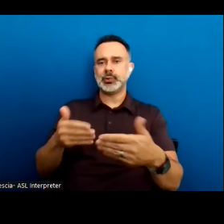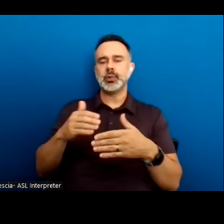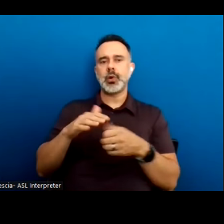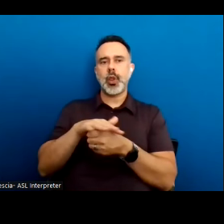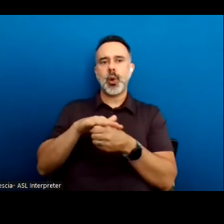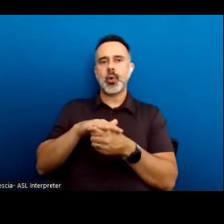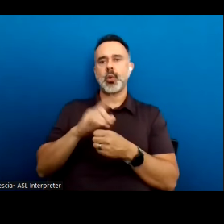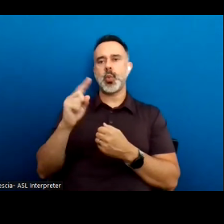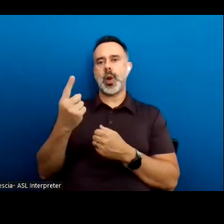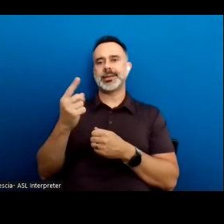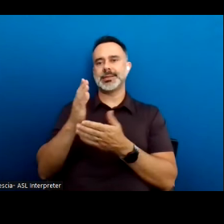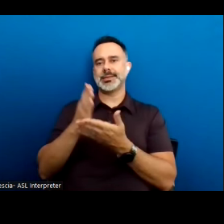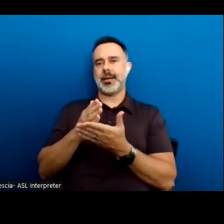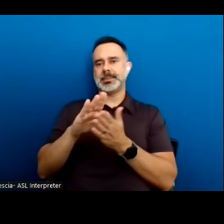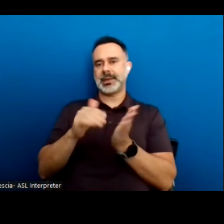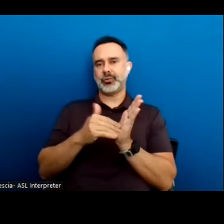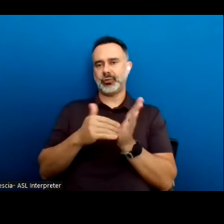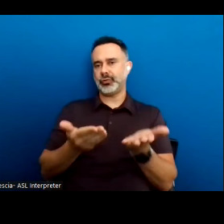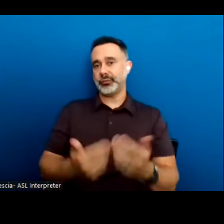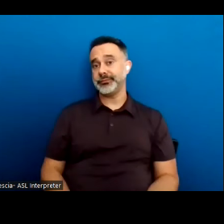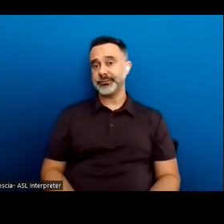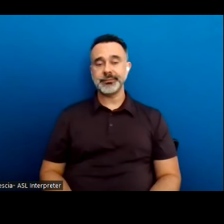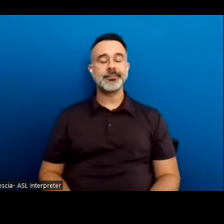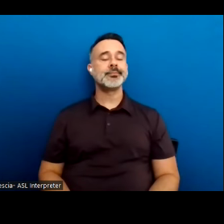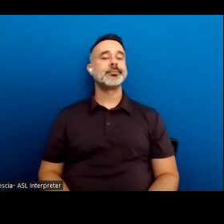one-stop center. Next slide.